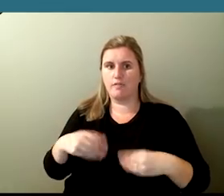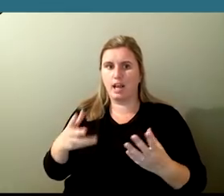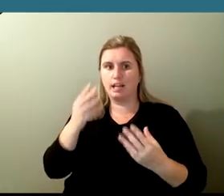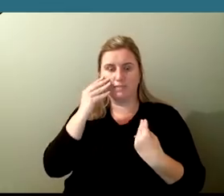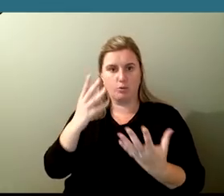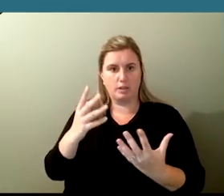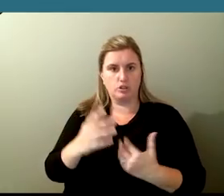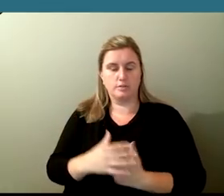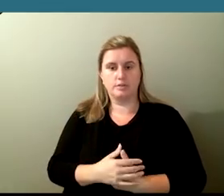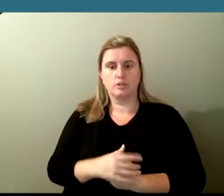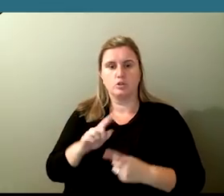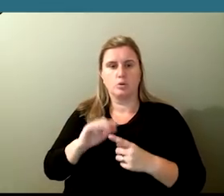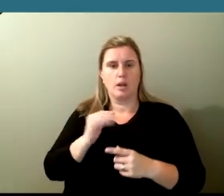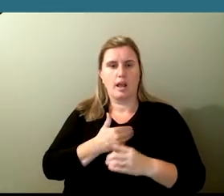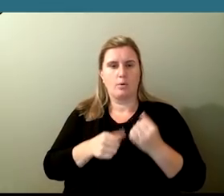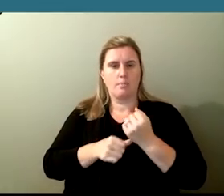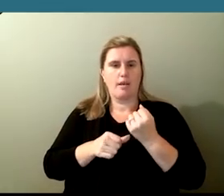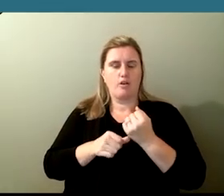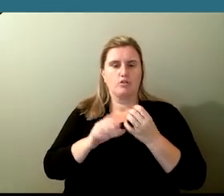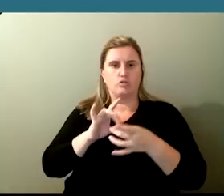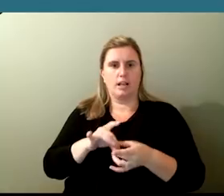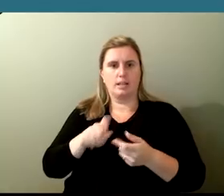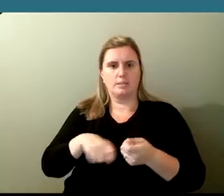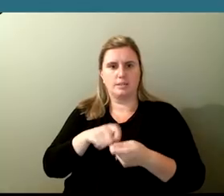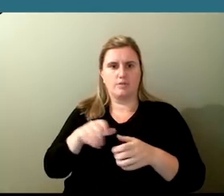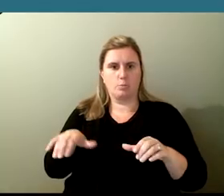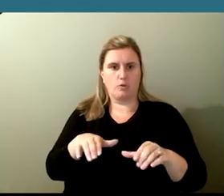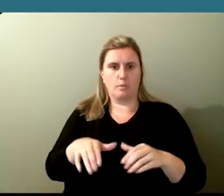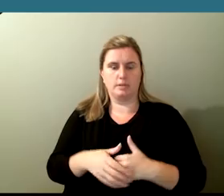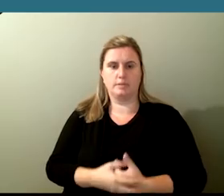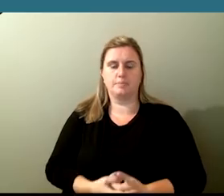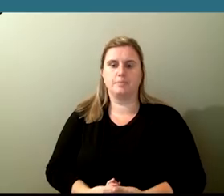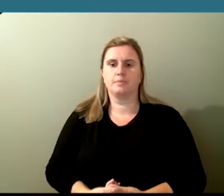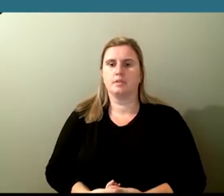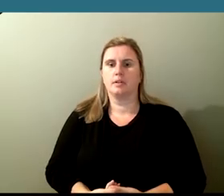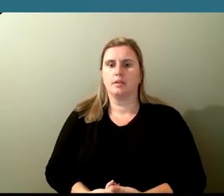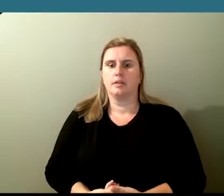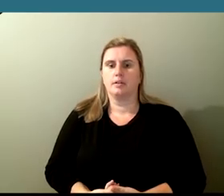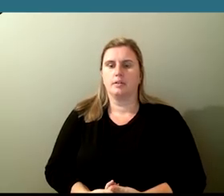information to our paraeducators regarding specific performances.